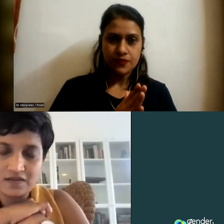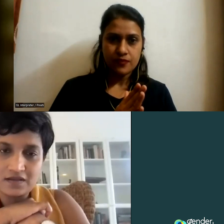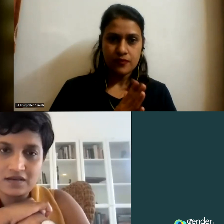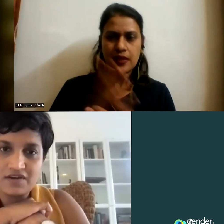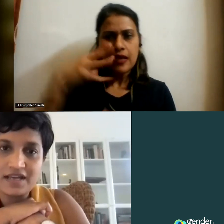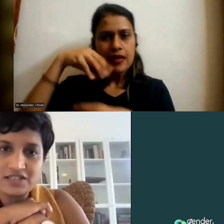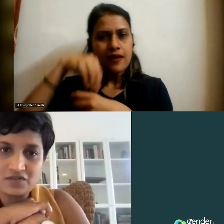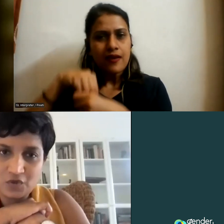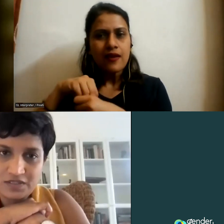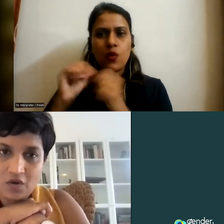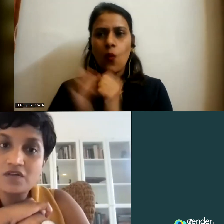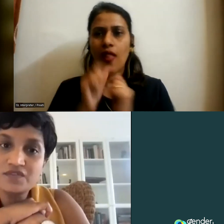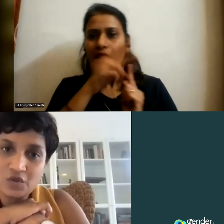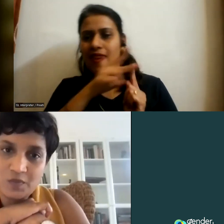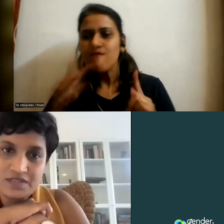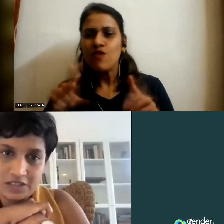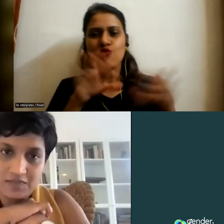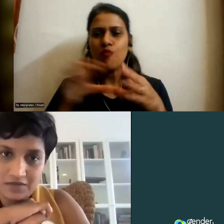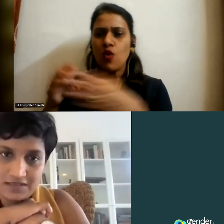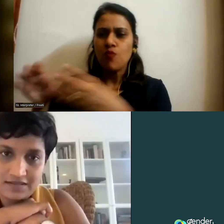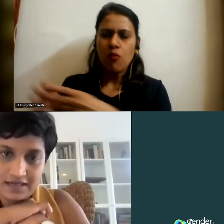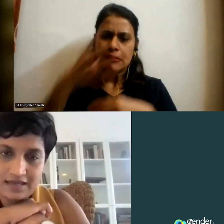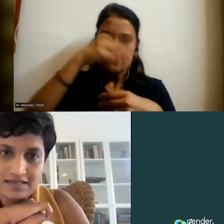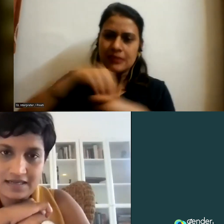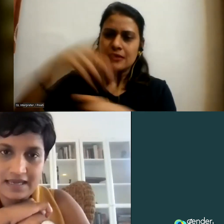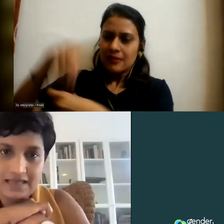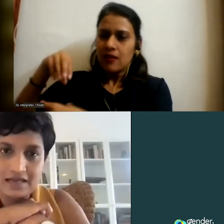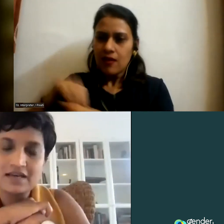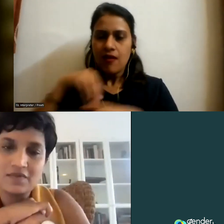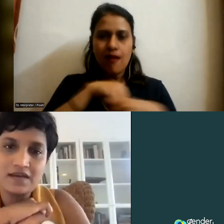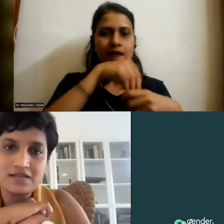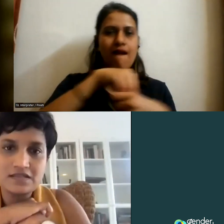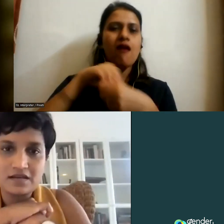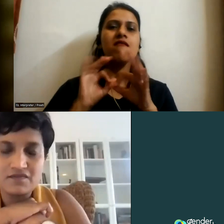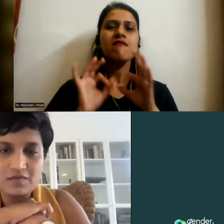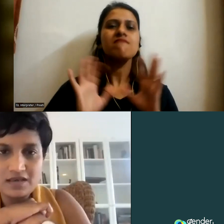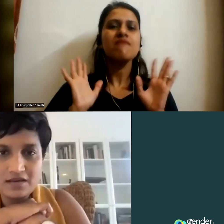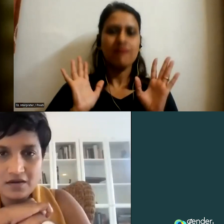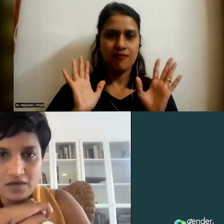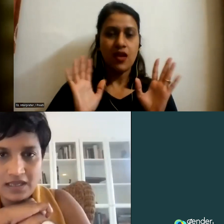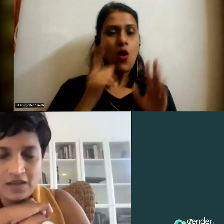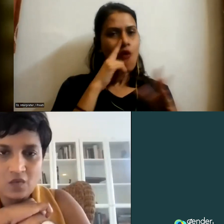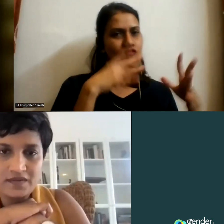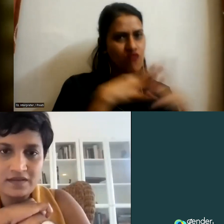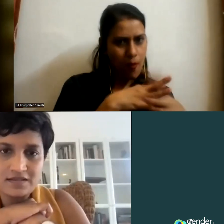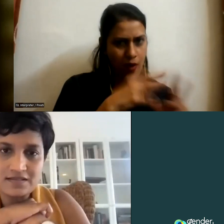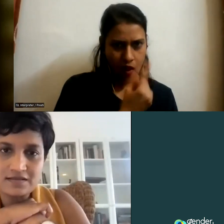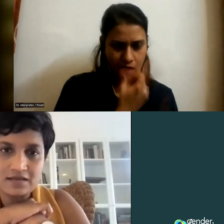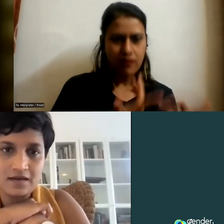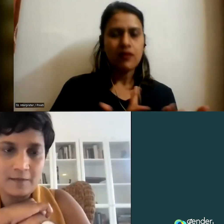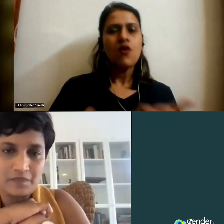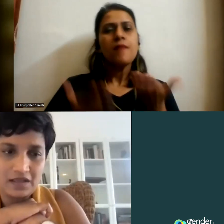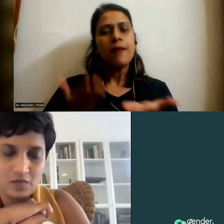with a variety of groups and all of the groups in the community, right? And again, whether it is women only or whether it